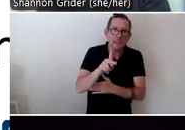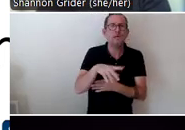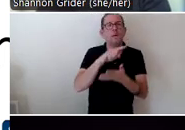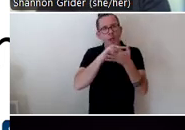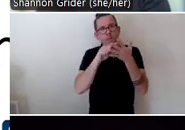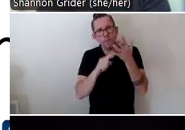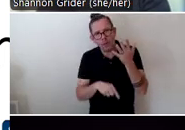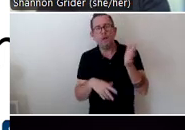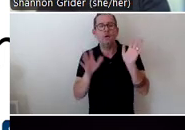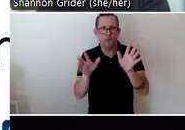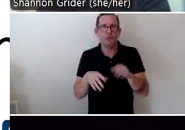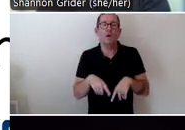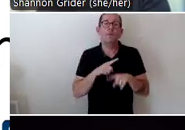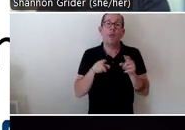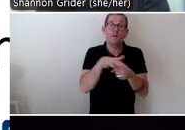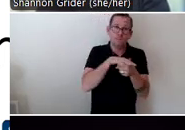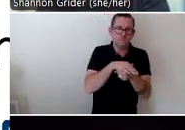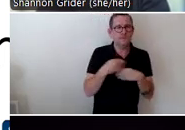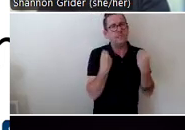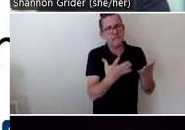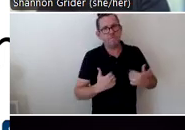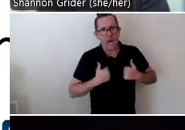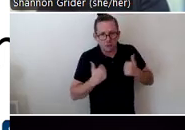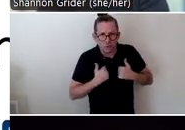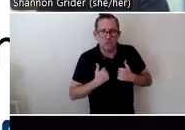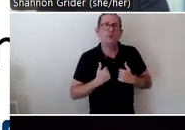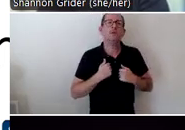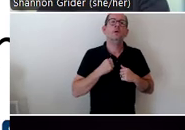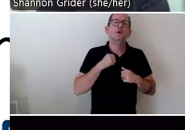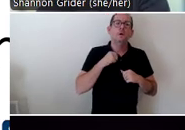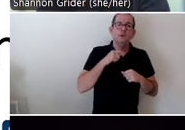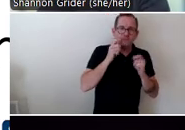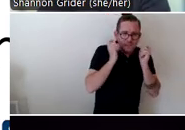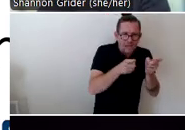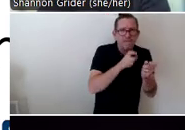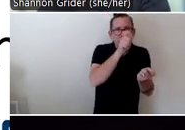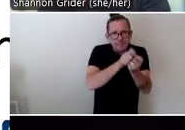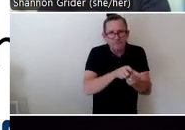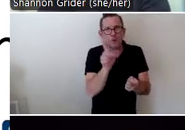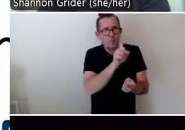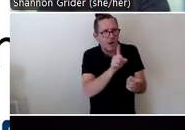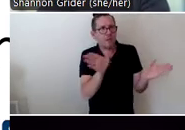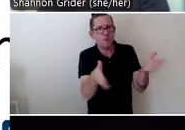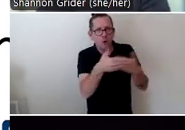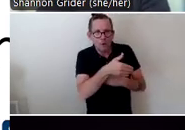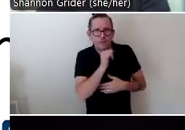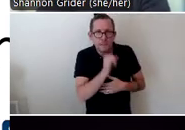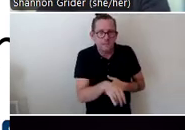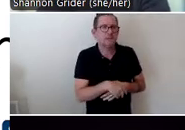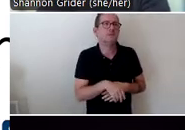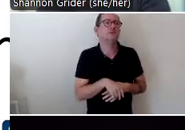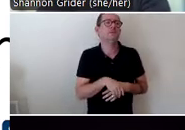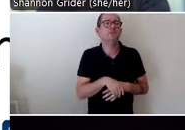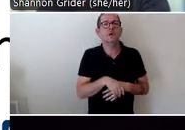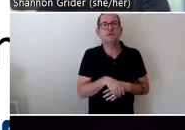local appointment, as in on site, or if it's going to be a virtual appointment. Make sure you're giving them the address,